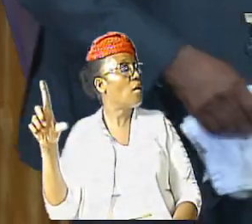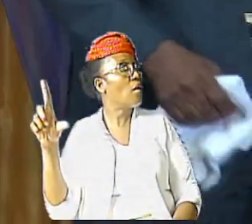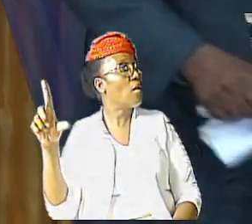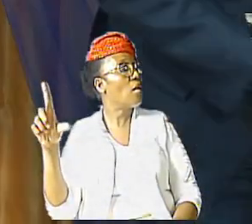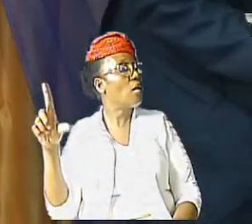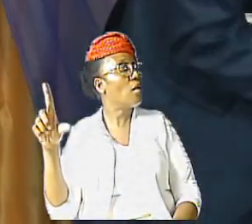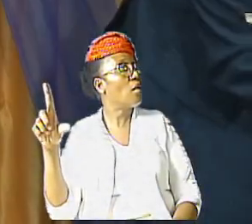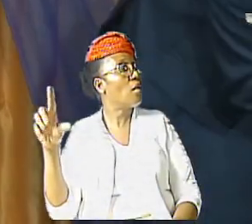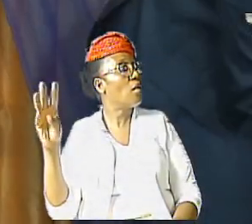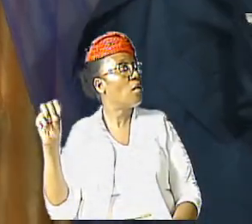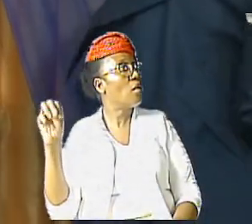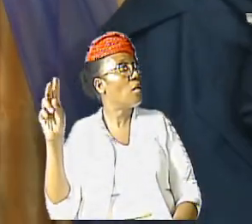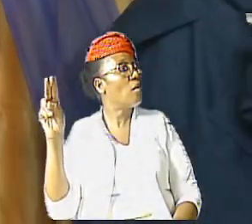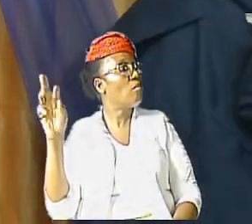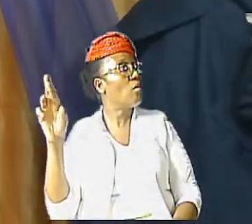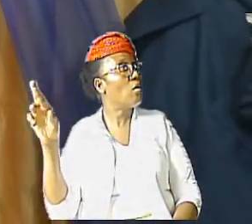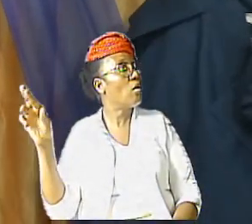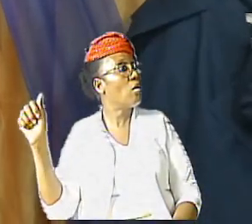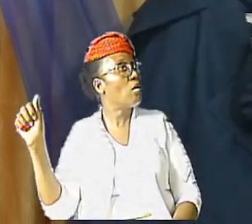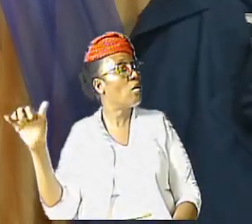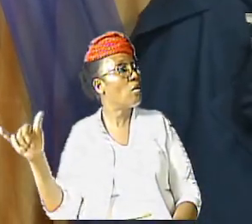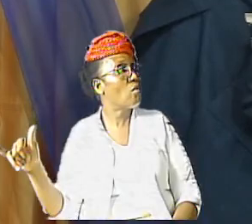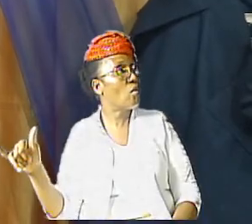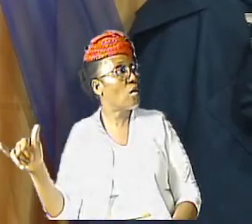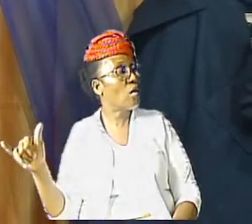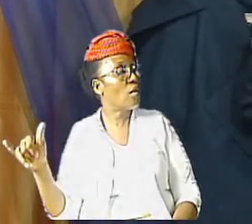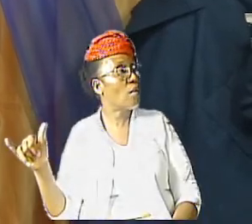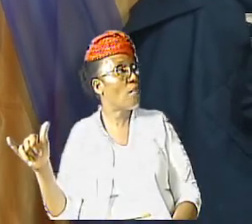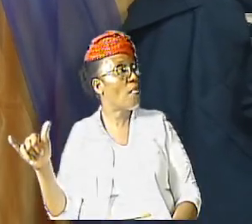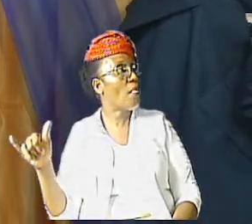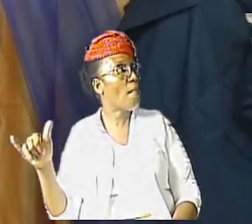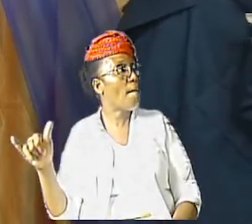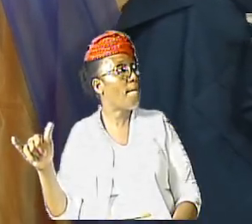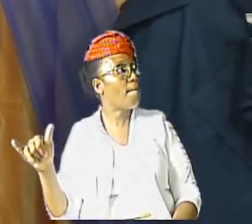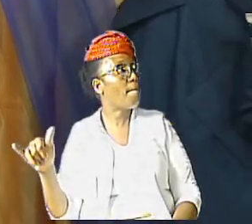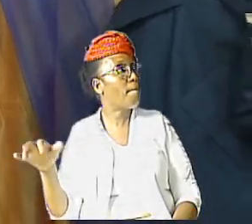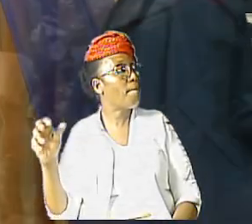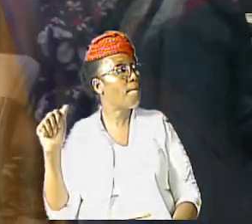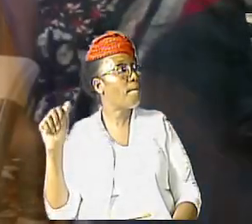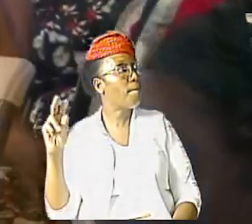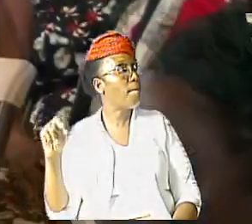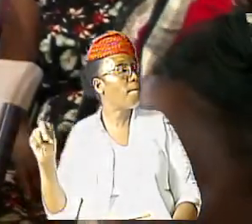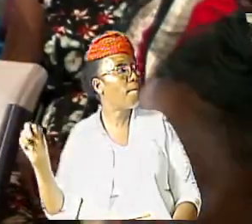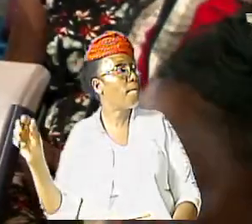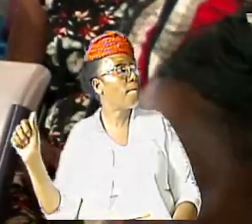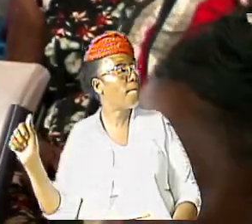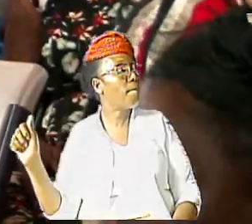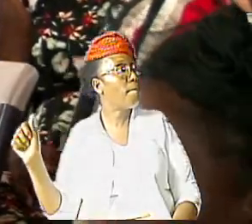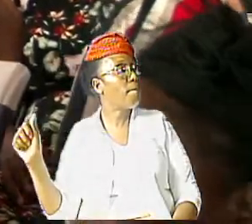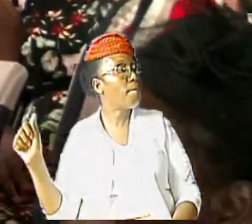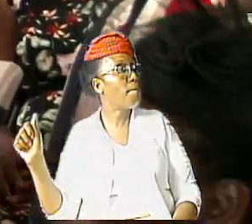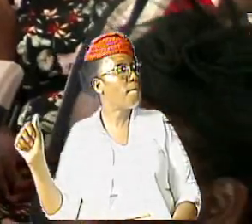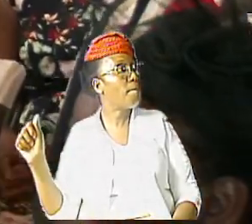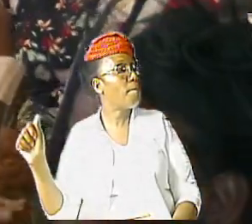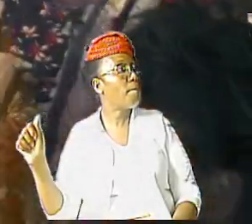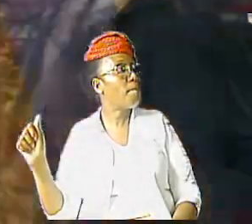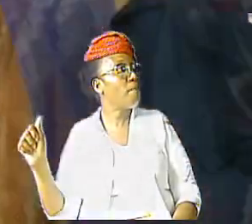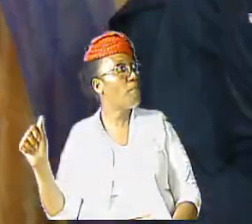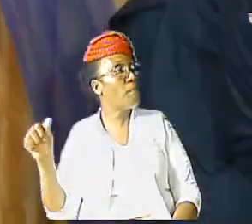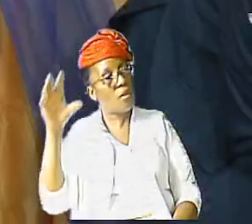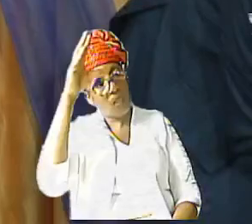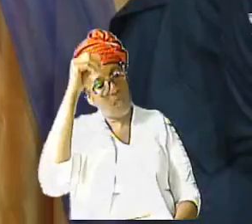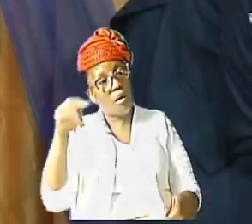Murray. Oh God, you're all listening. Excellent. We have Hannah Harmony and Henil McGregor.